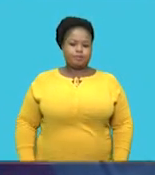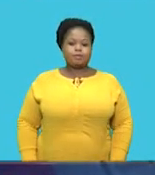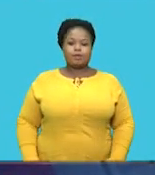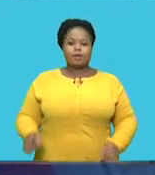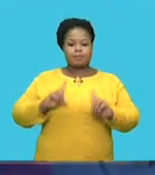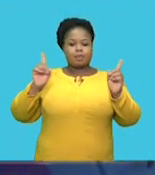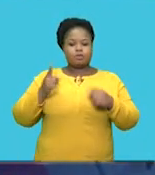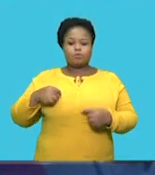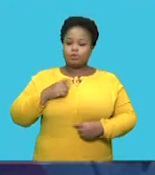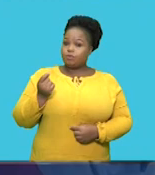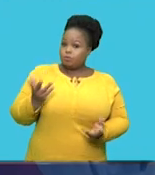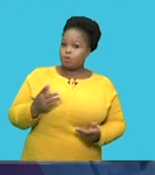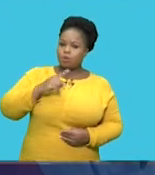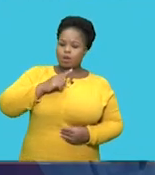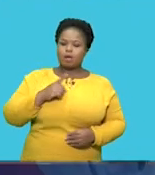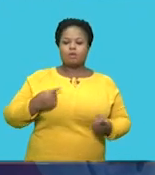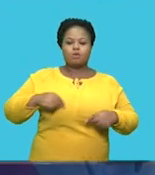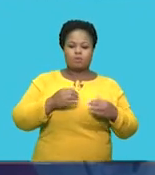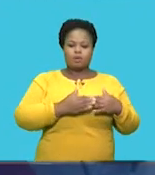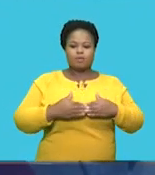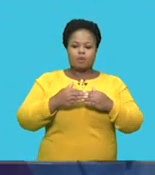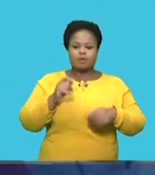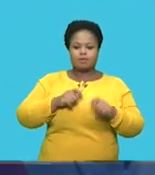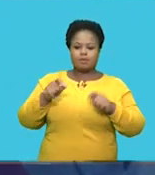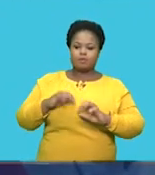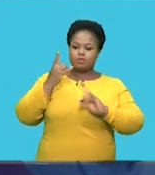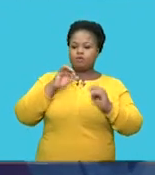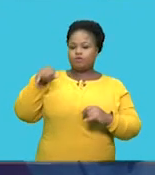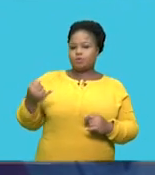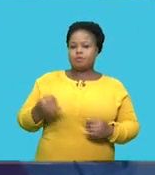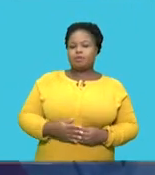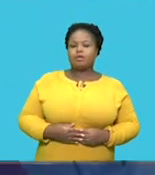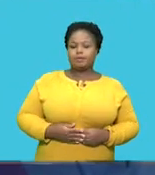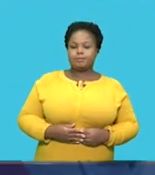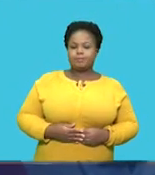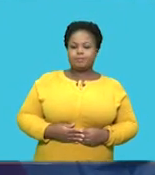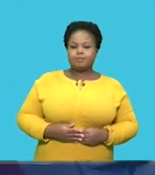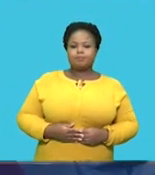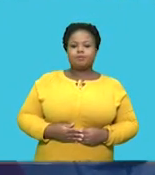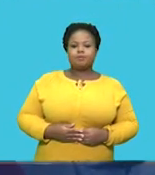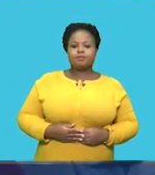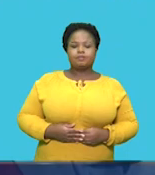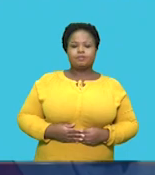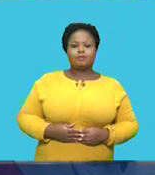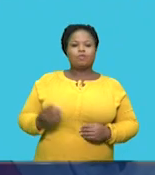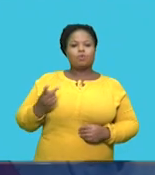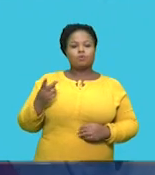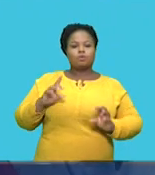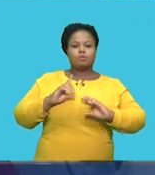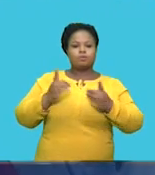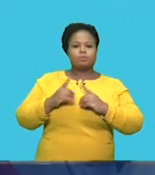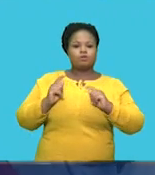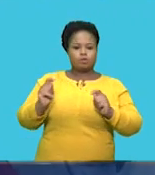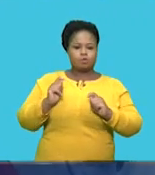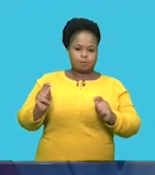But we are doing this because we care about the people of the city of Johannesburg, as the city of Johannesburg and Department of Transport